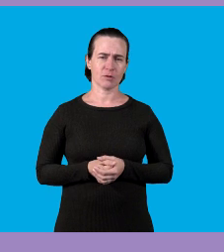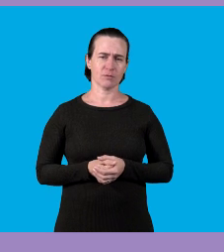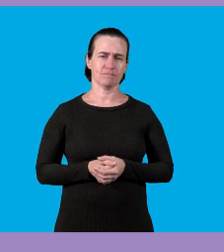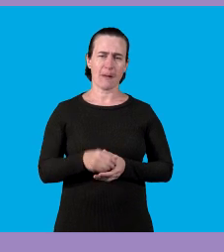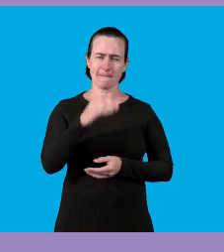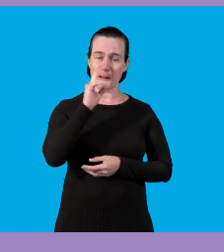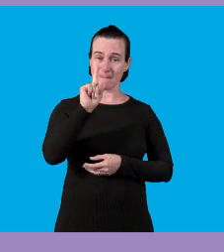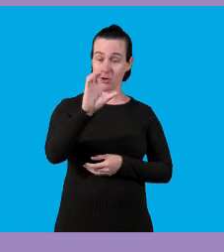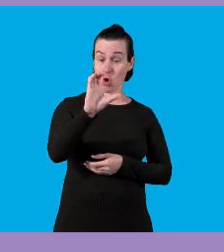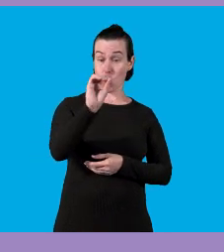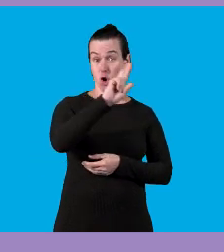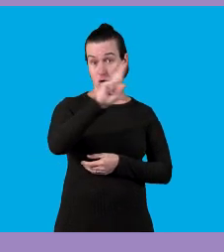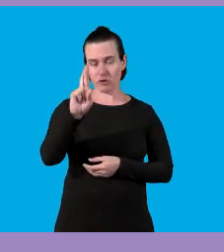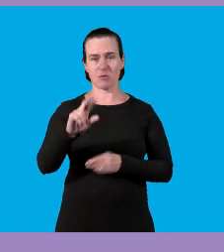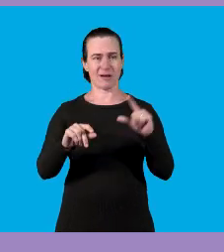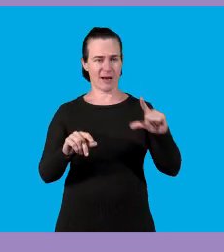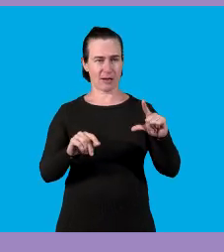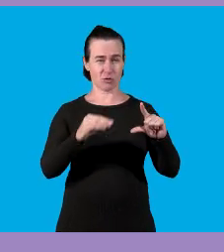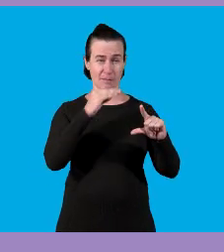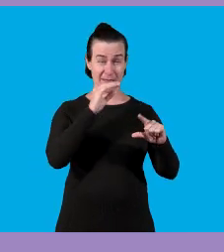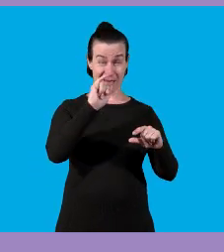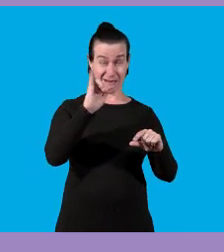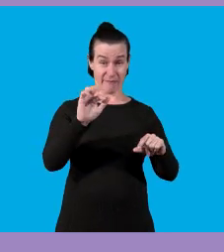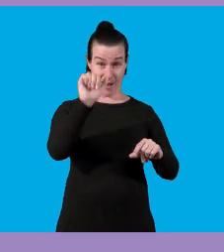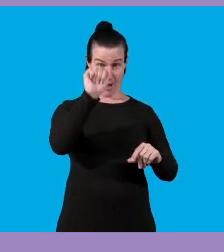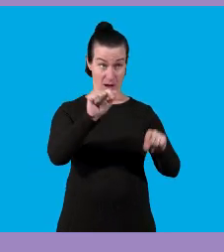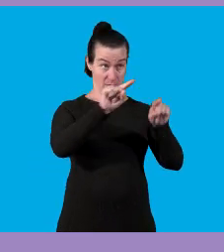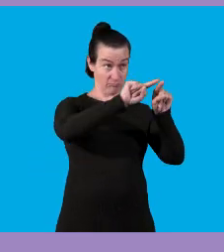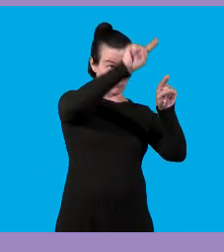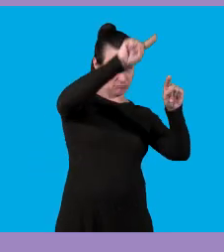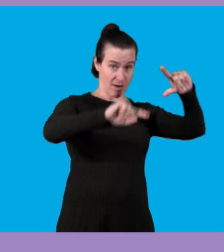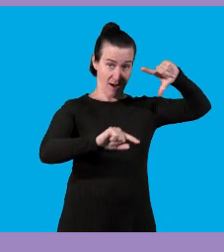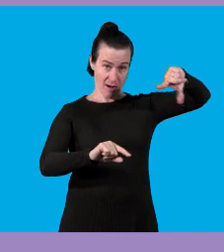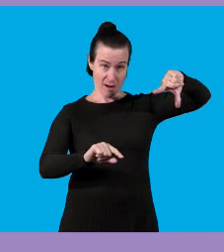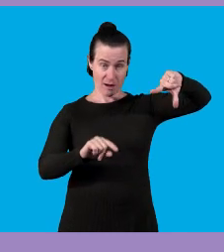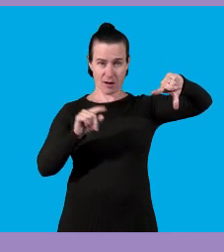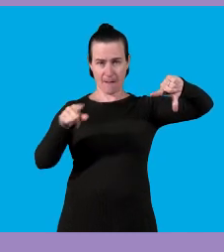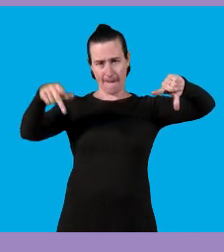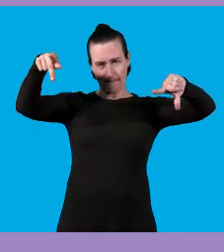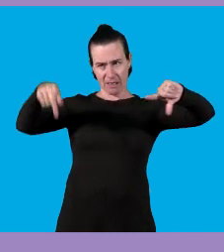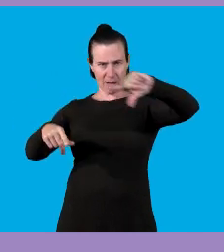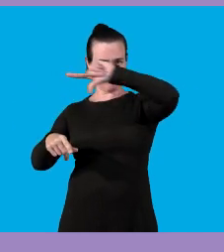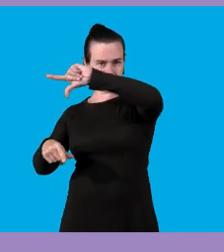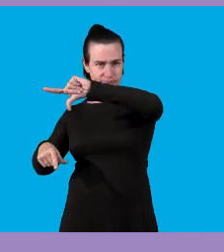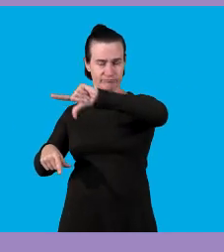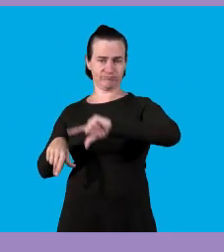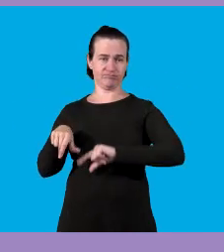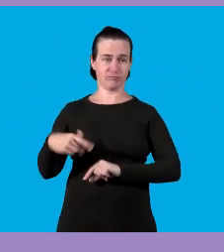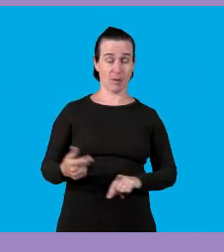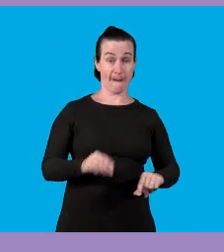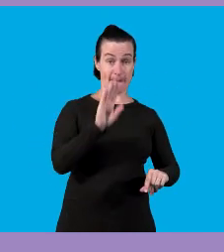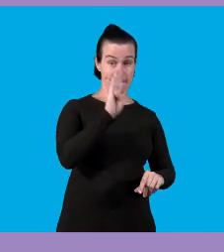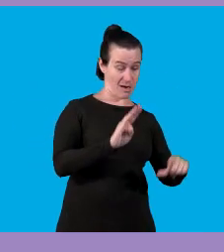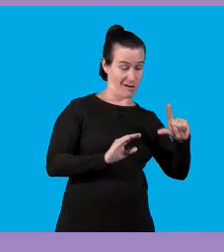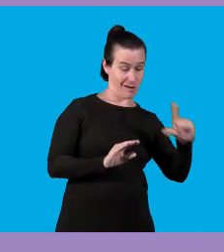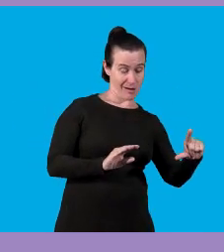angles, if angle A equals to angle P and angle B equals to angle